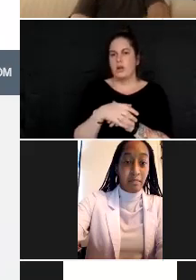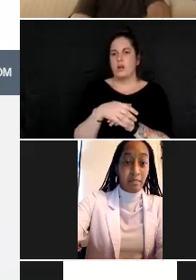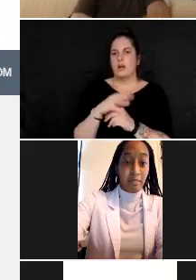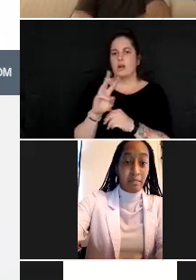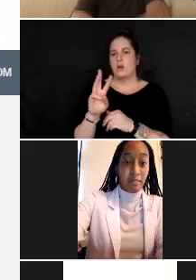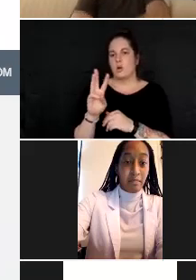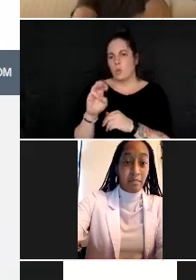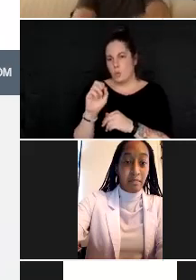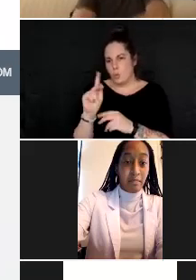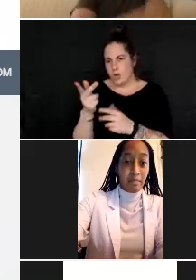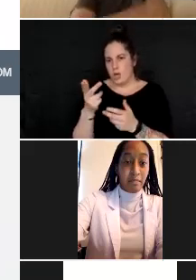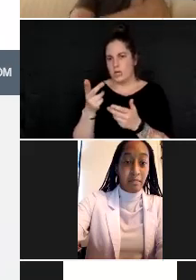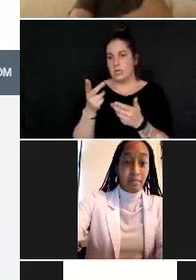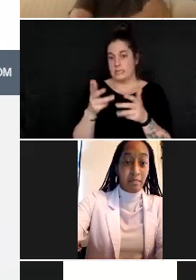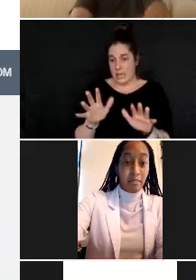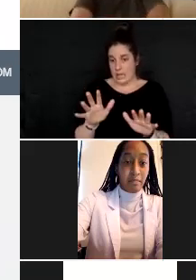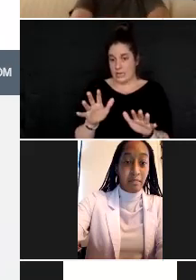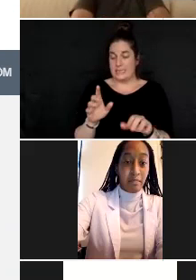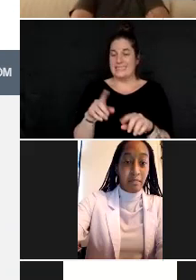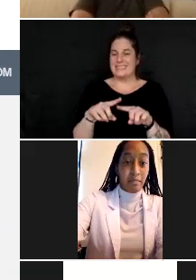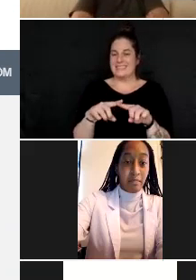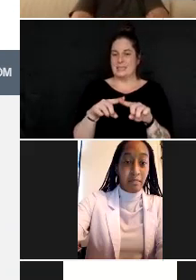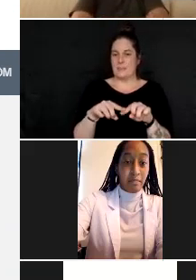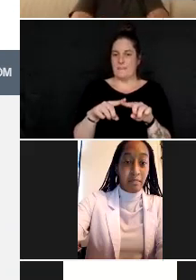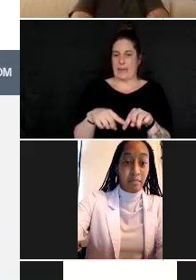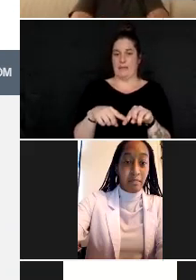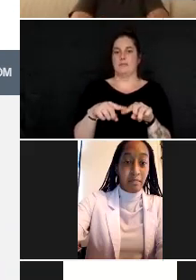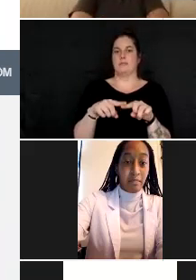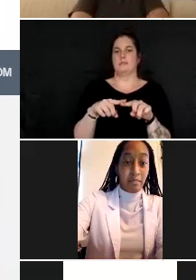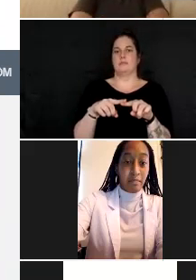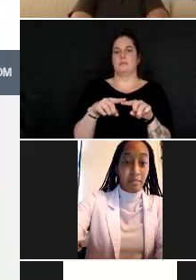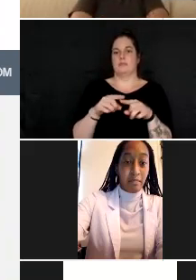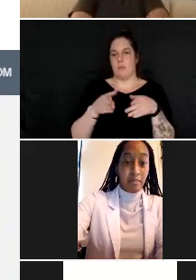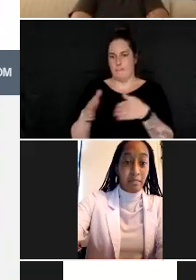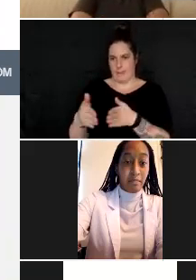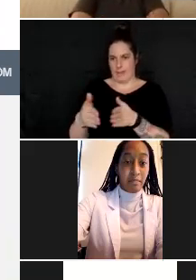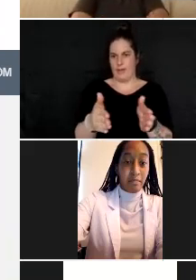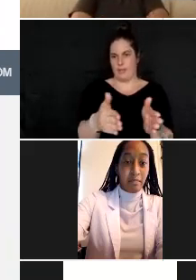the work done depends on the path taken.